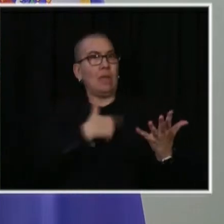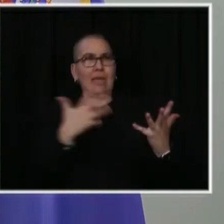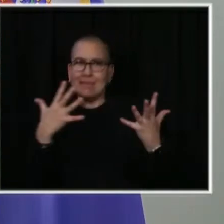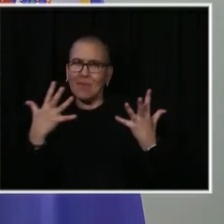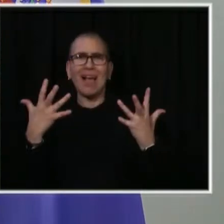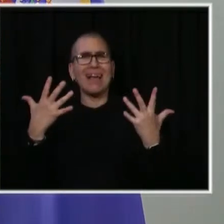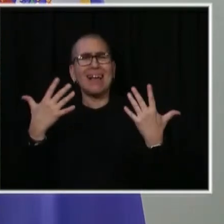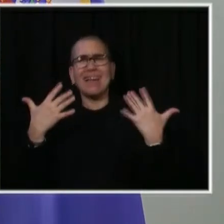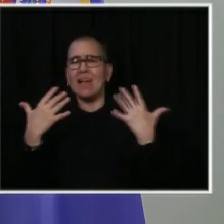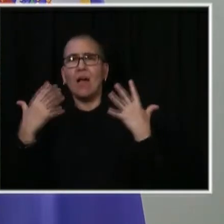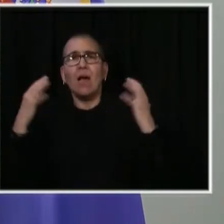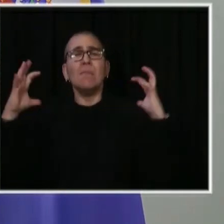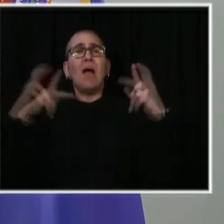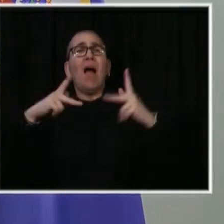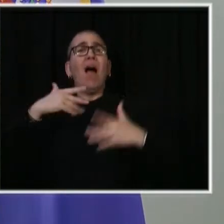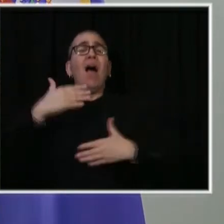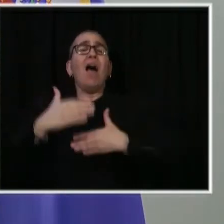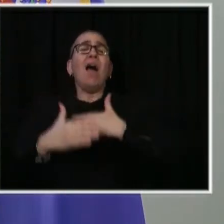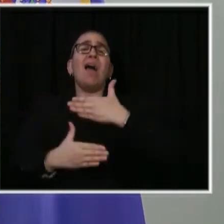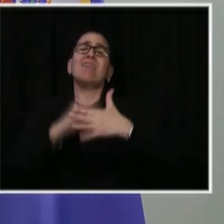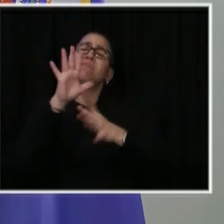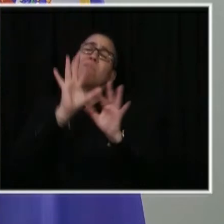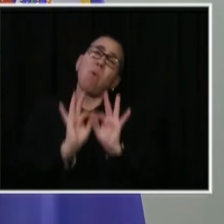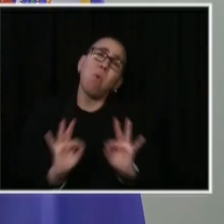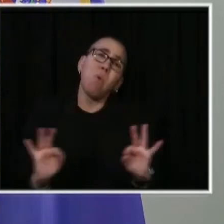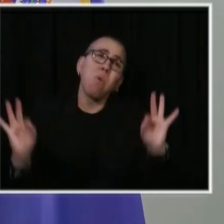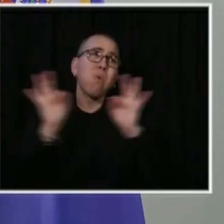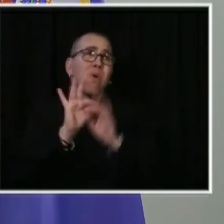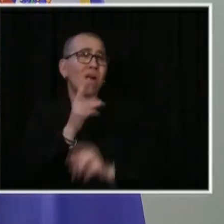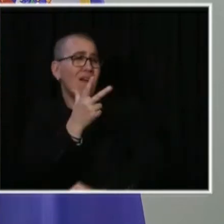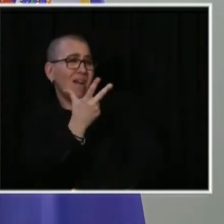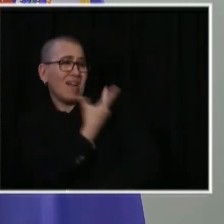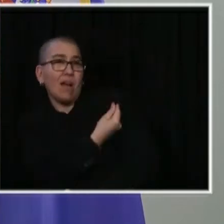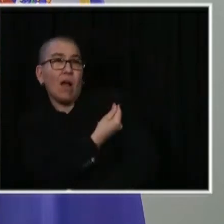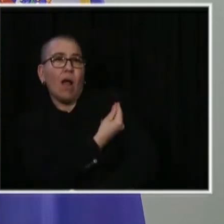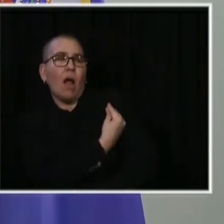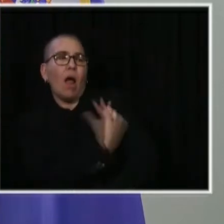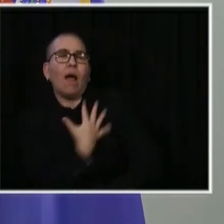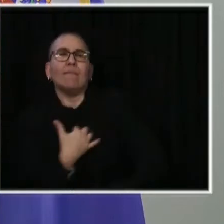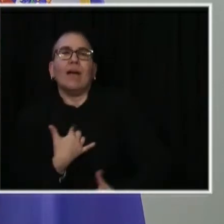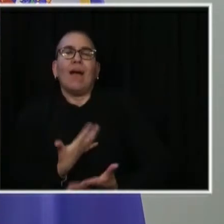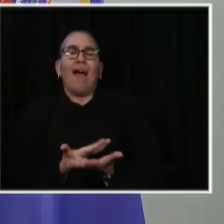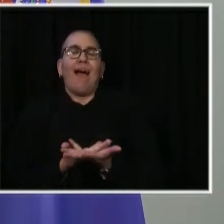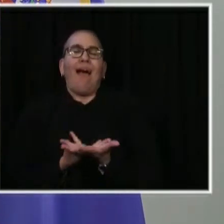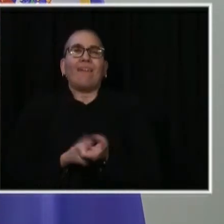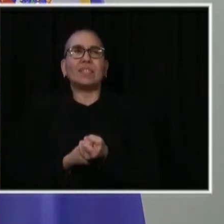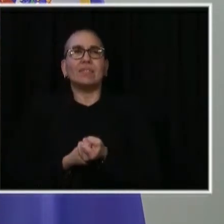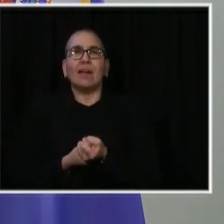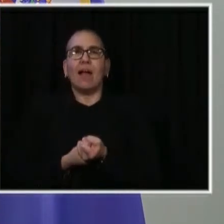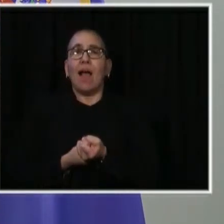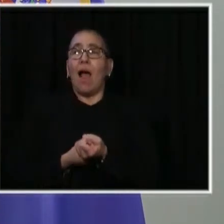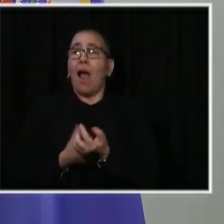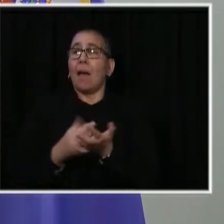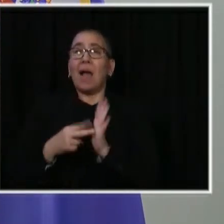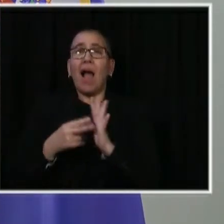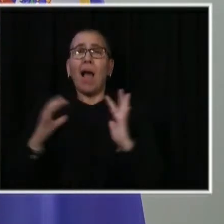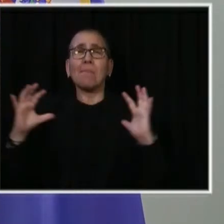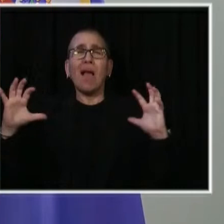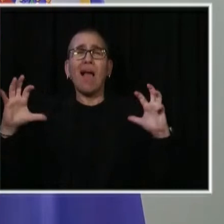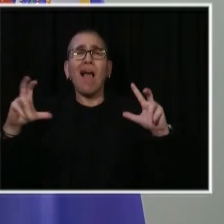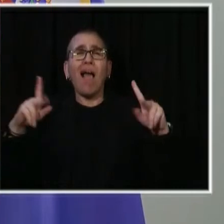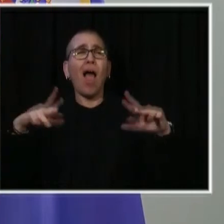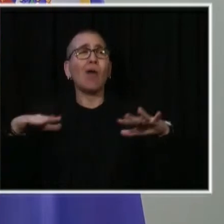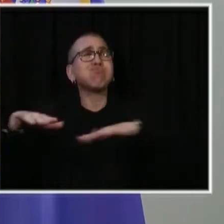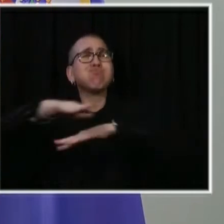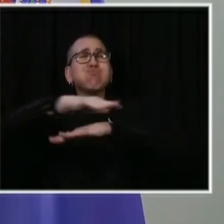there. Quite simply, vaccines equal confidence, and confidence equals economic growth. So as we as an agency in government focus